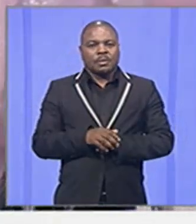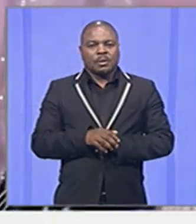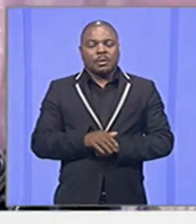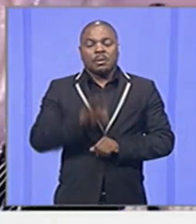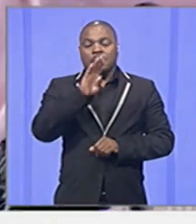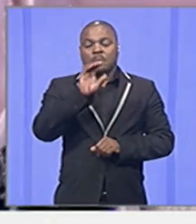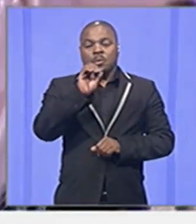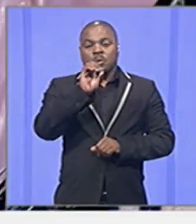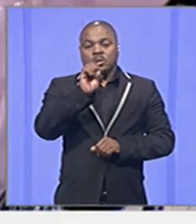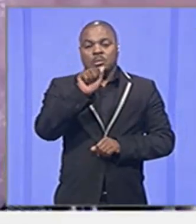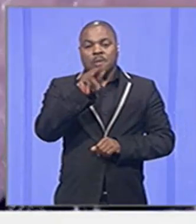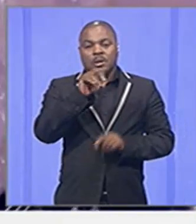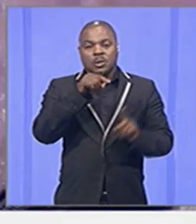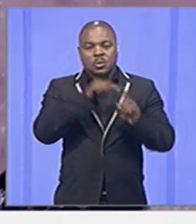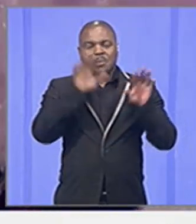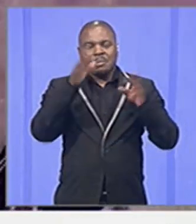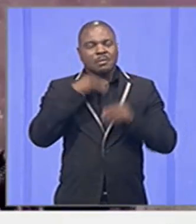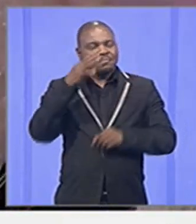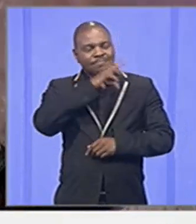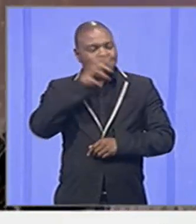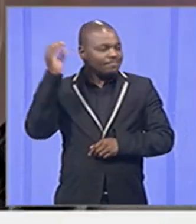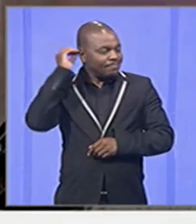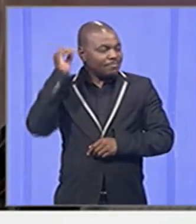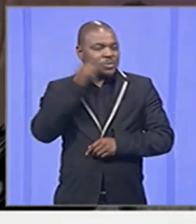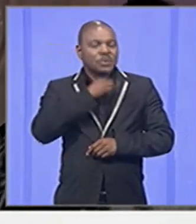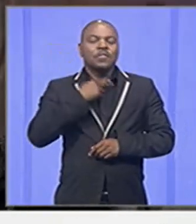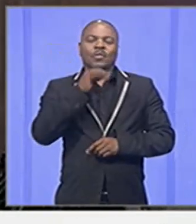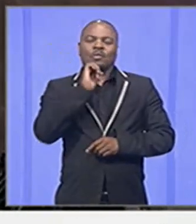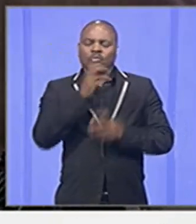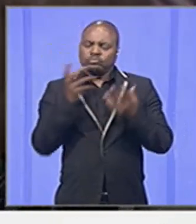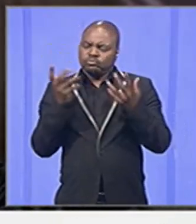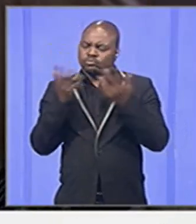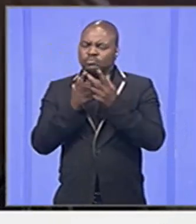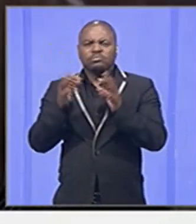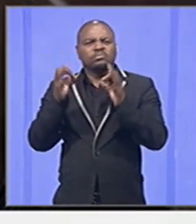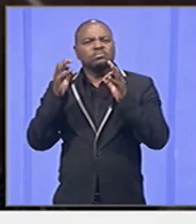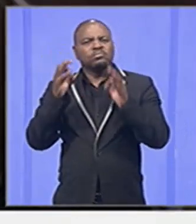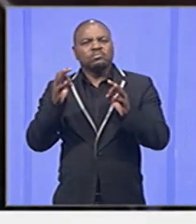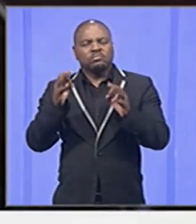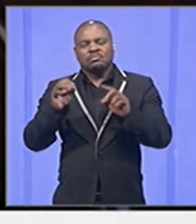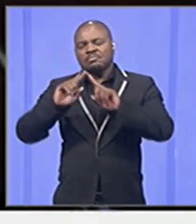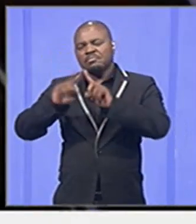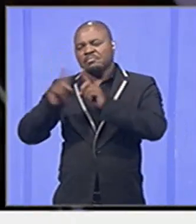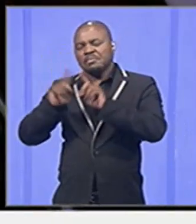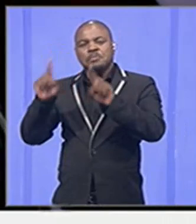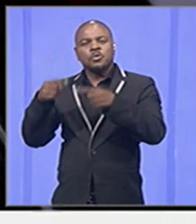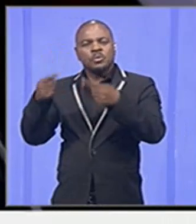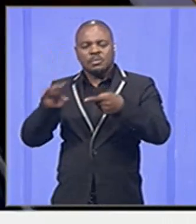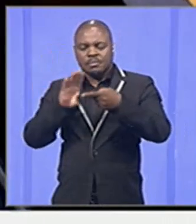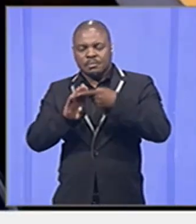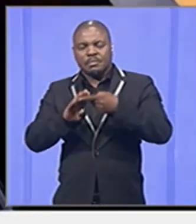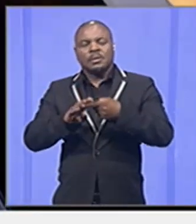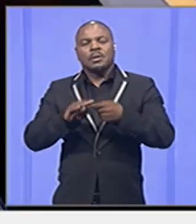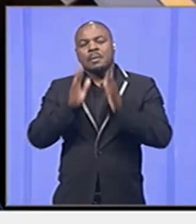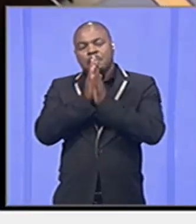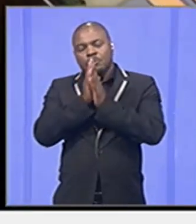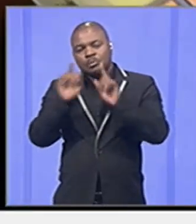Bosman o tla gopolwa ka lentšu la gagwe le lebile le kgona go nyalana gabotse le mebino ya go fapafapana bjala ka